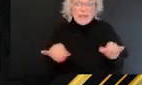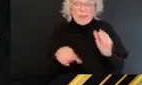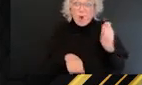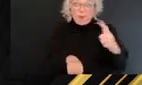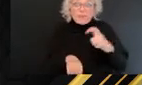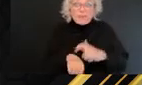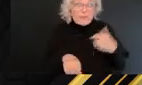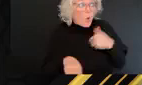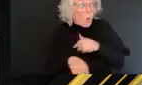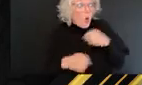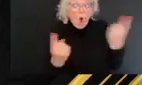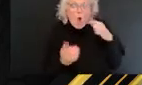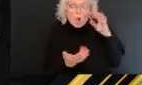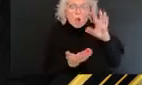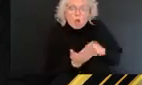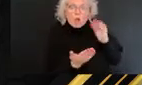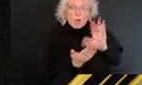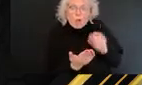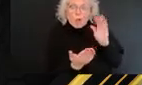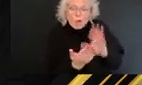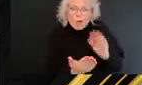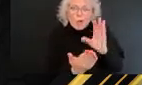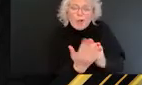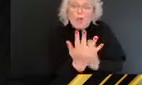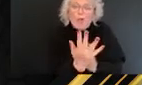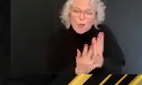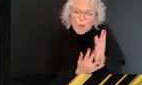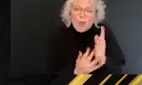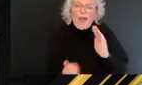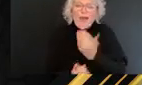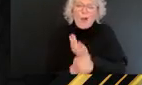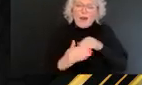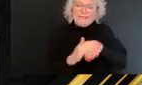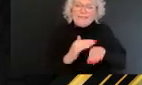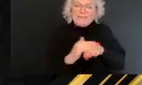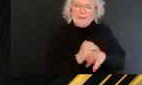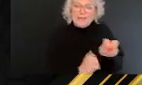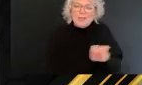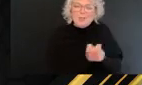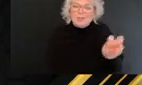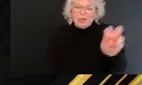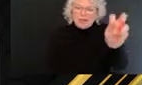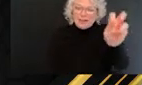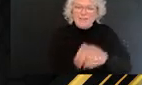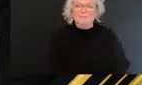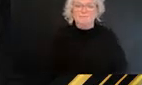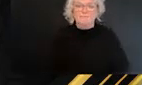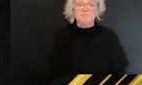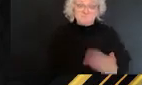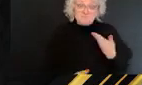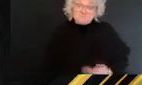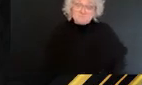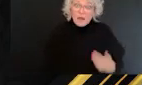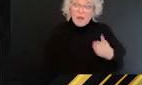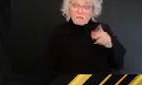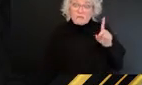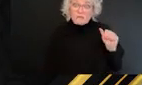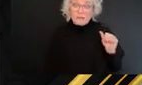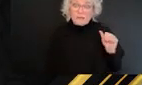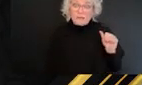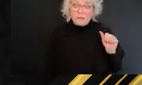grow in knowledge as we travel along our accessibility journeys. As a person with a